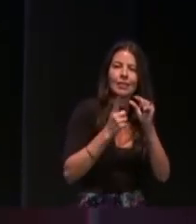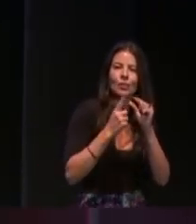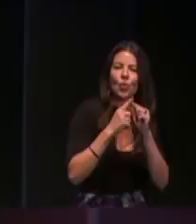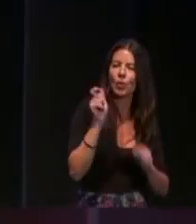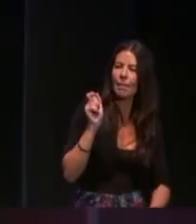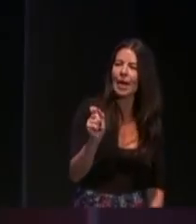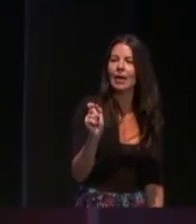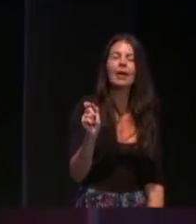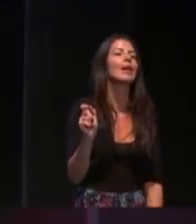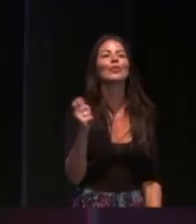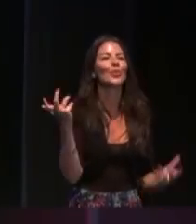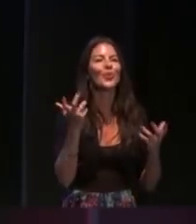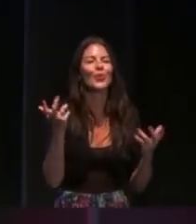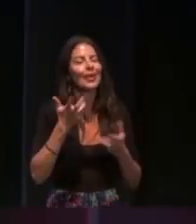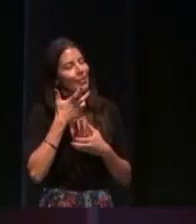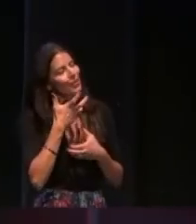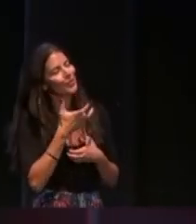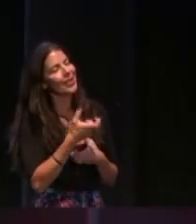word. So trust